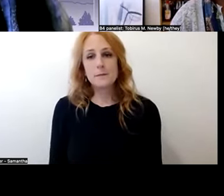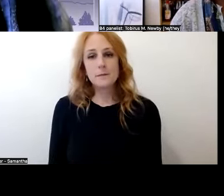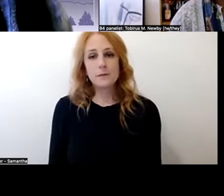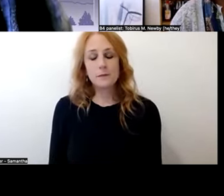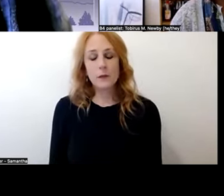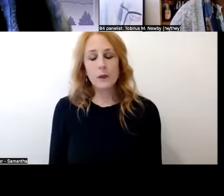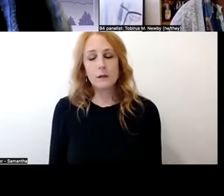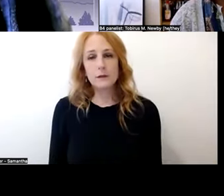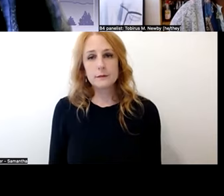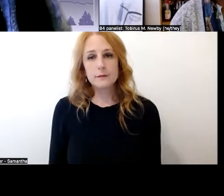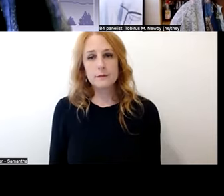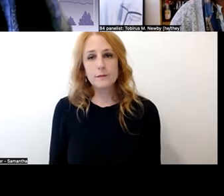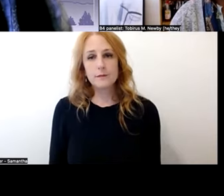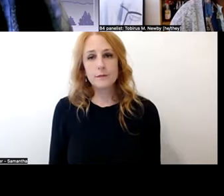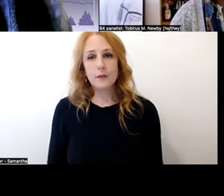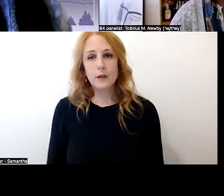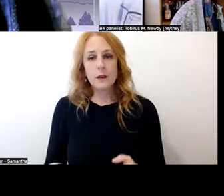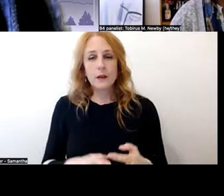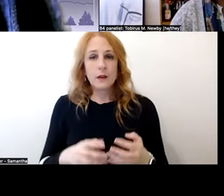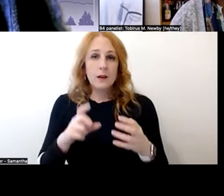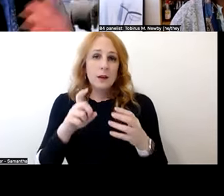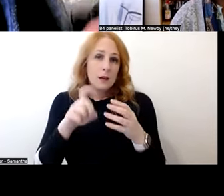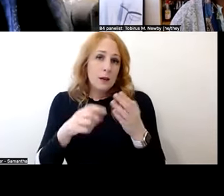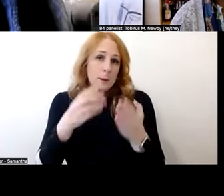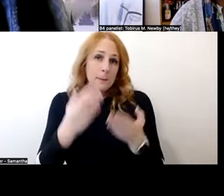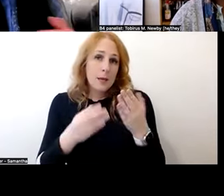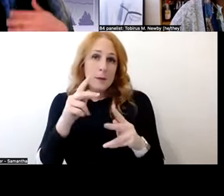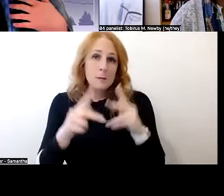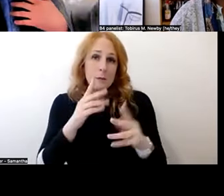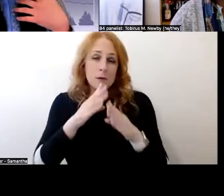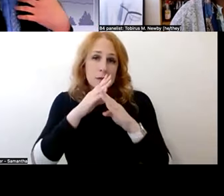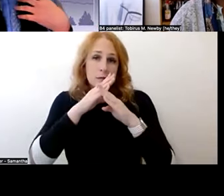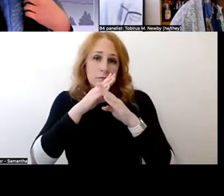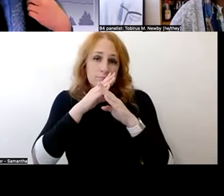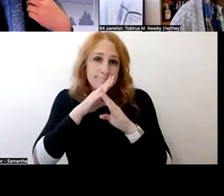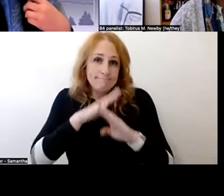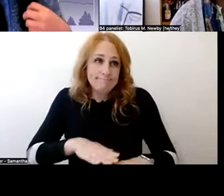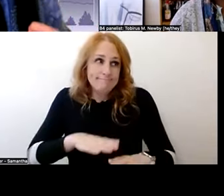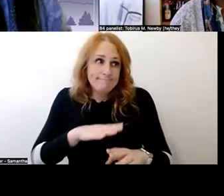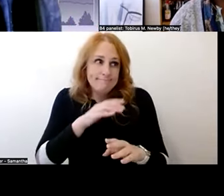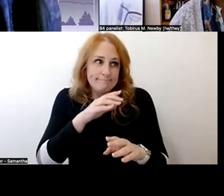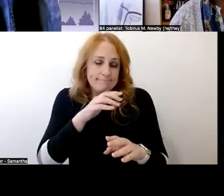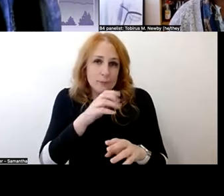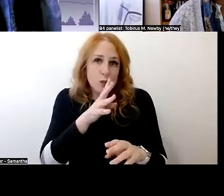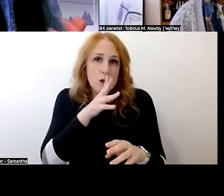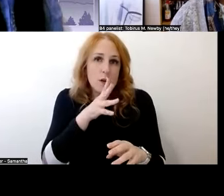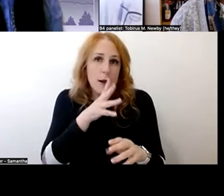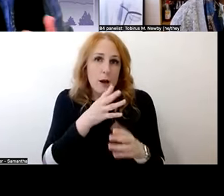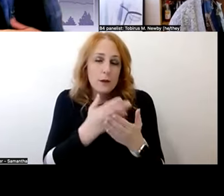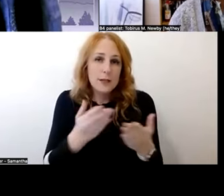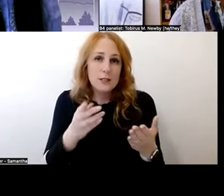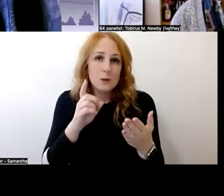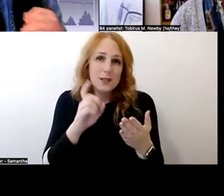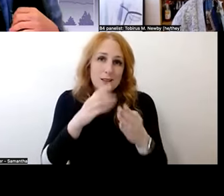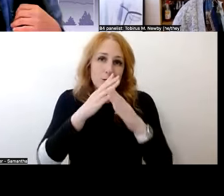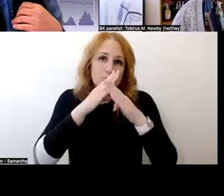maybe breaking the silence. And there is the piece around when we talk about sexual violence and sexual harassment,